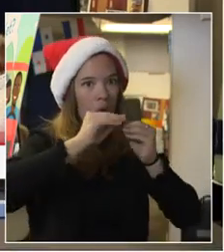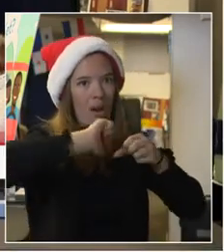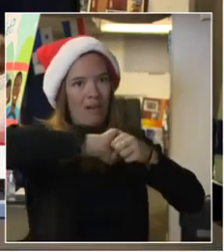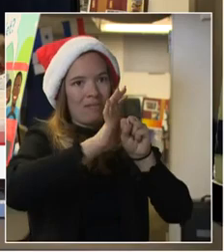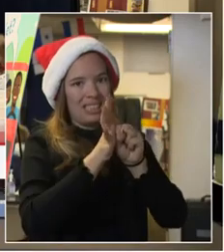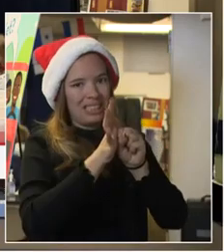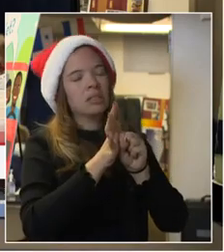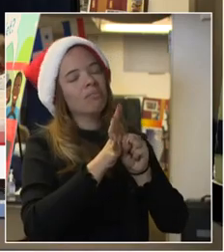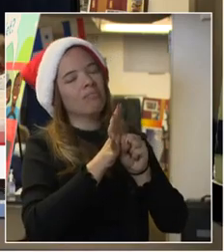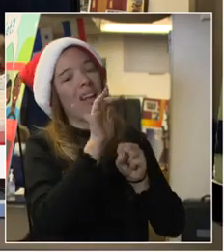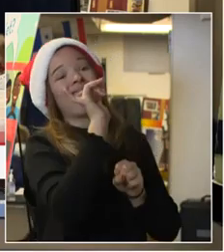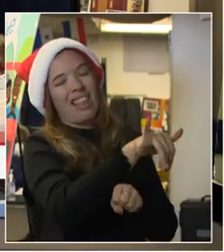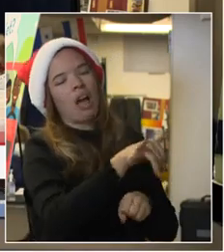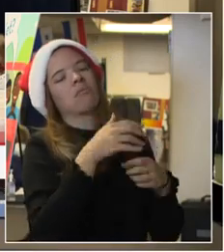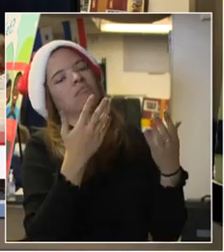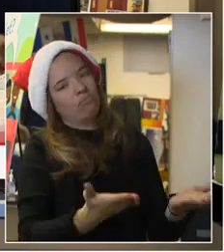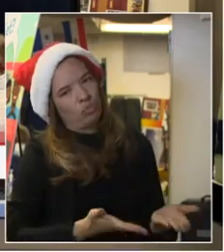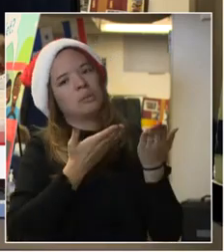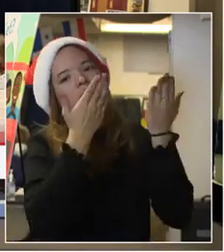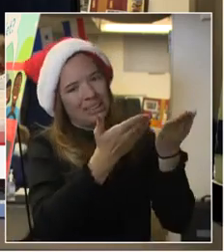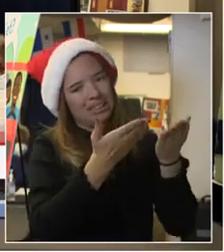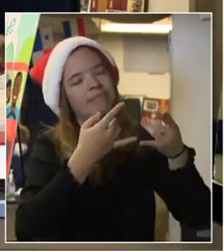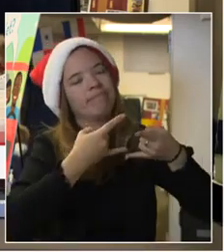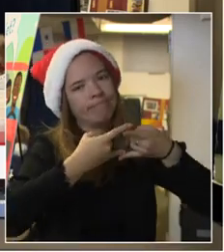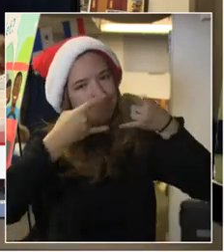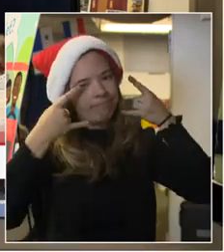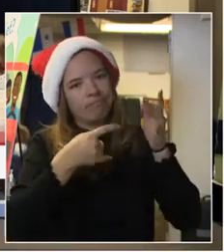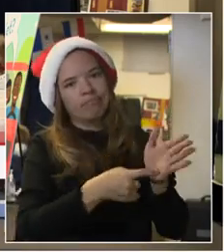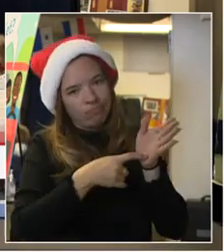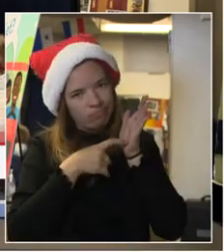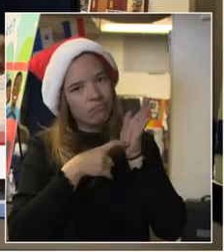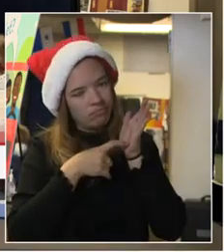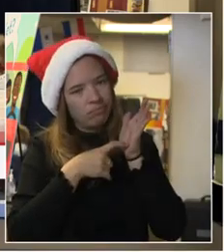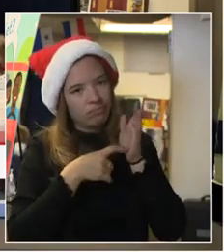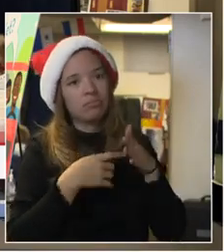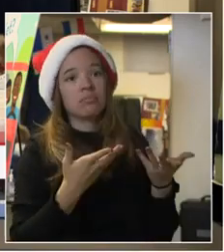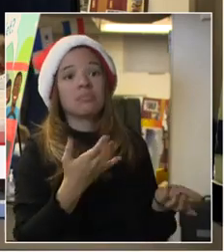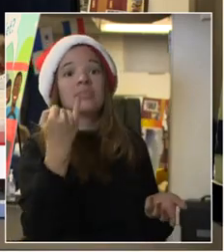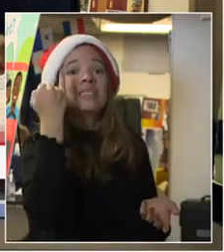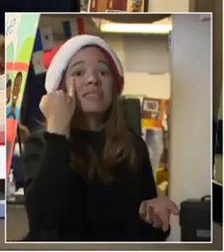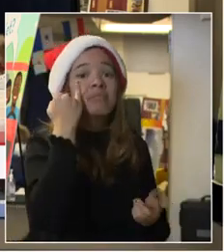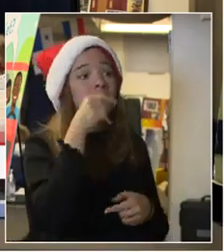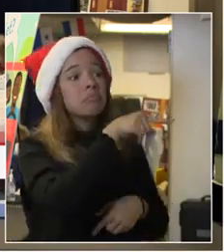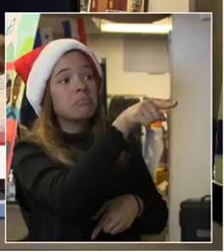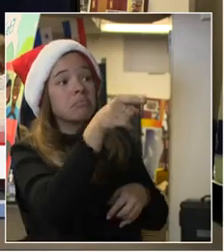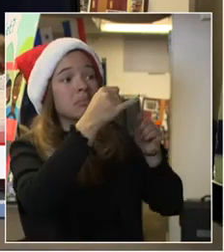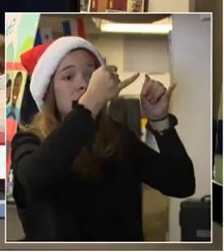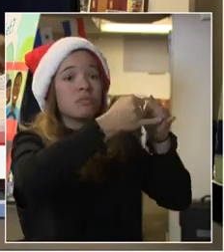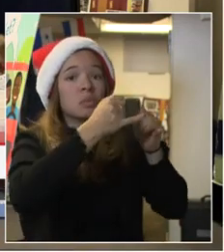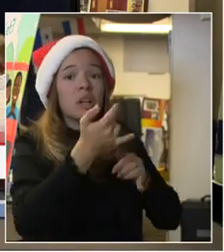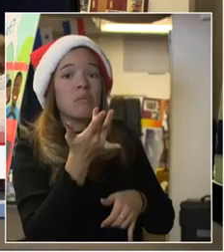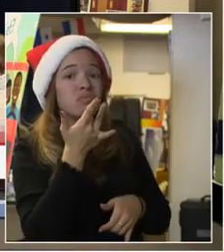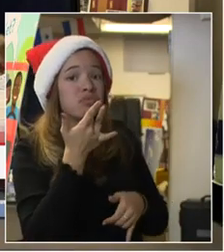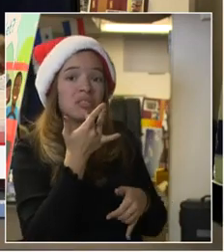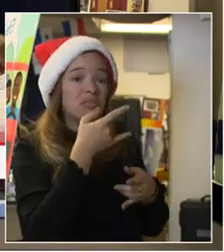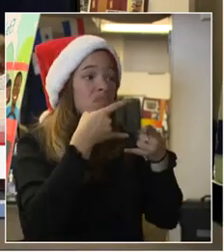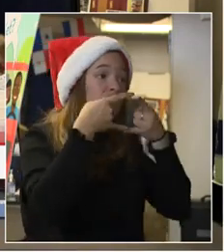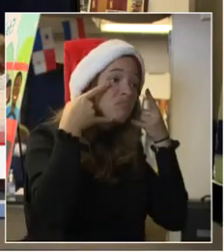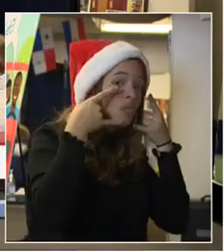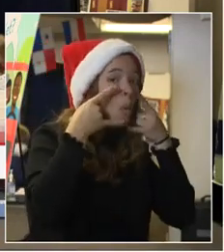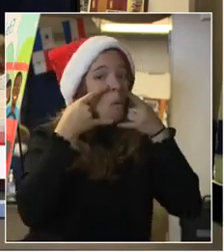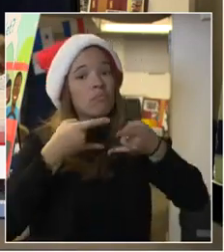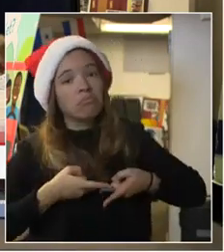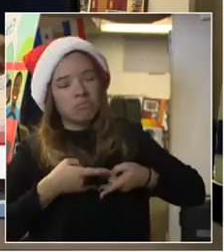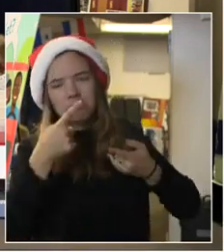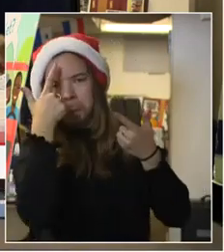for persons to wear masks. Of course, it's left up to any individual and their comfort level. If they're in a group type